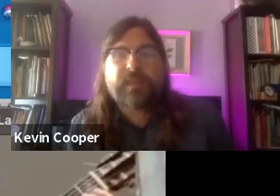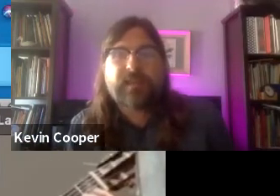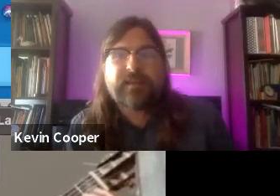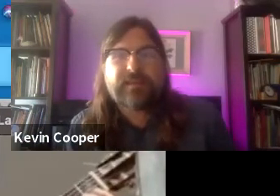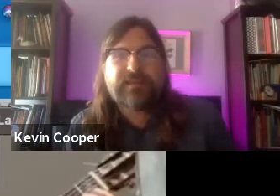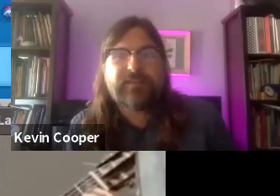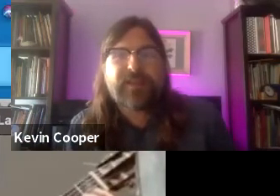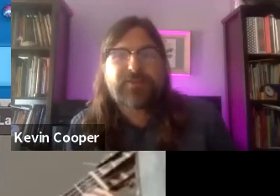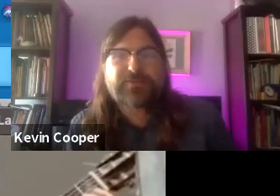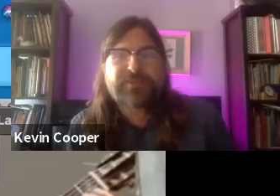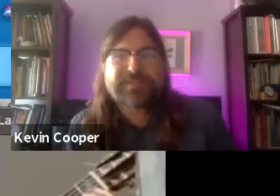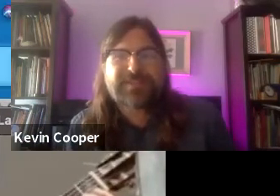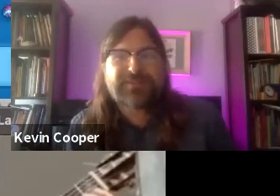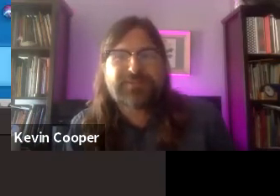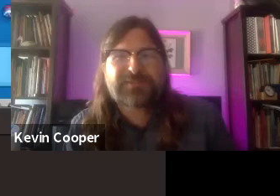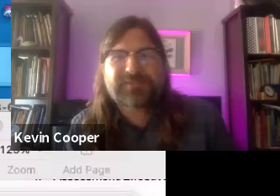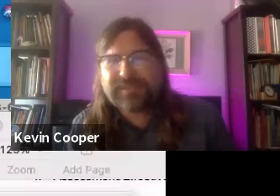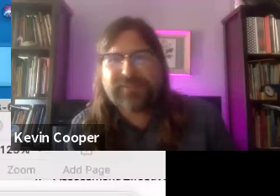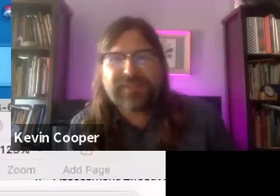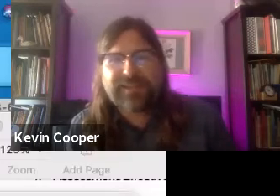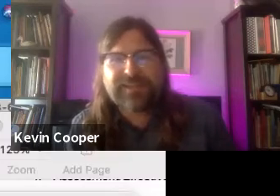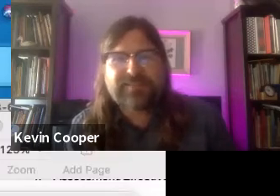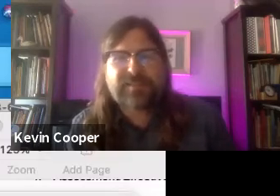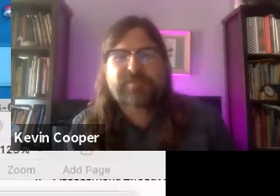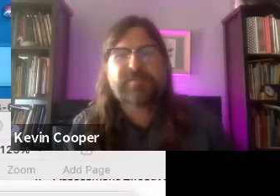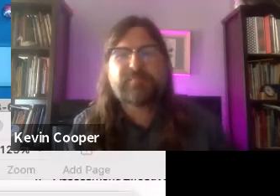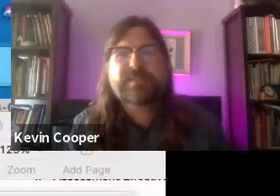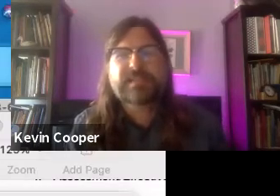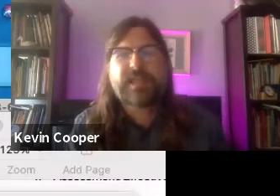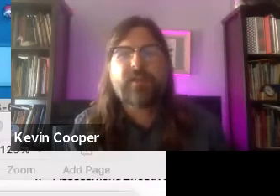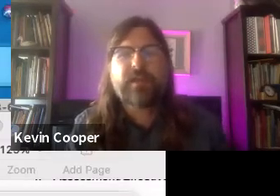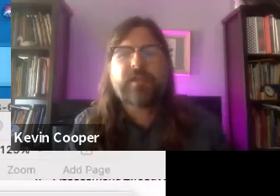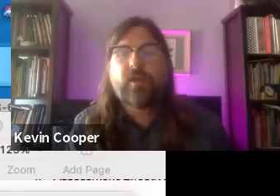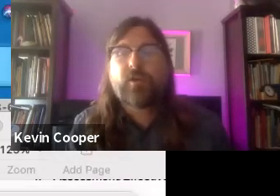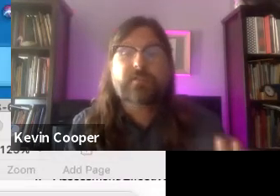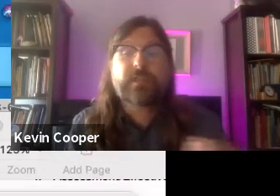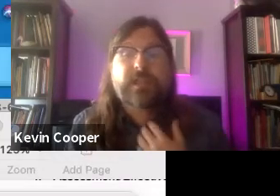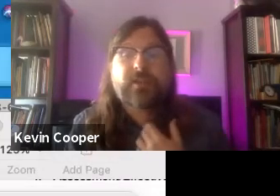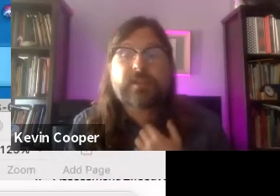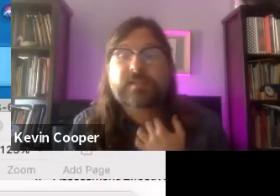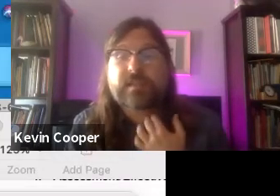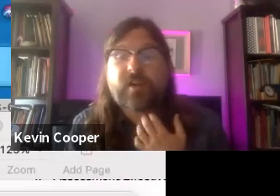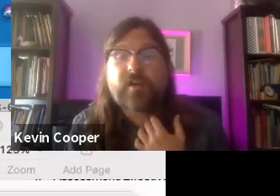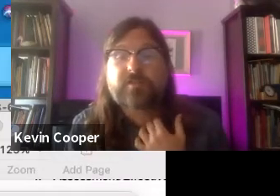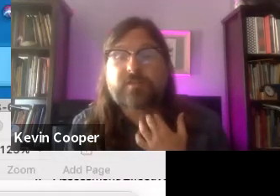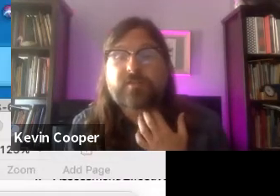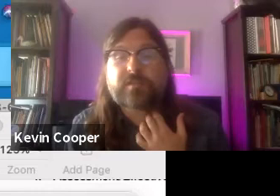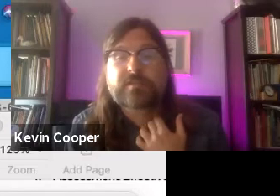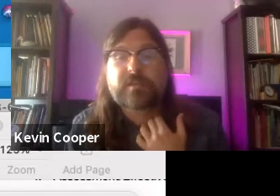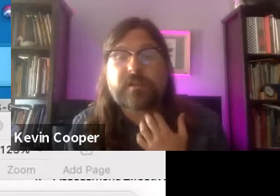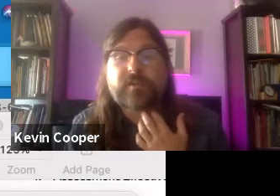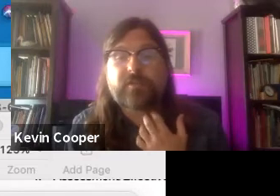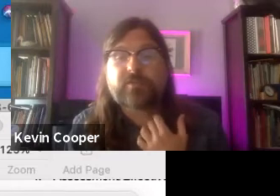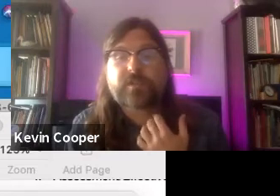I'm thinking, if I don't do this in the future, you know, I'm going to be missing out. Okay, so then here is the